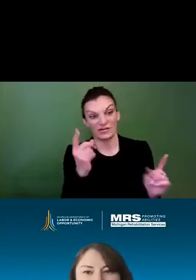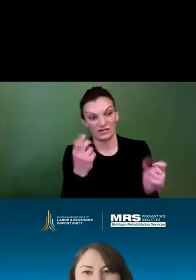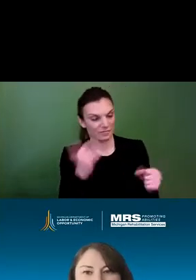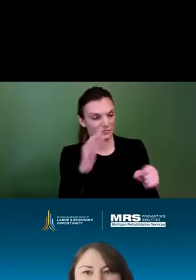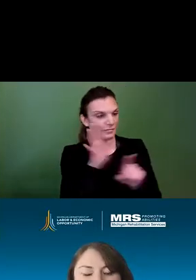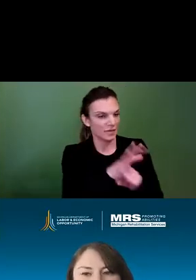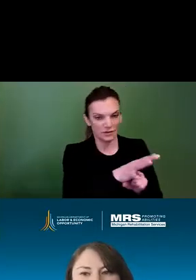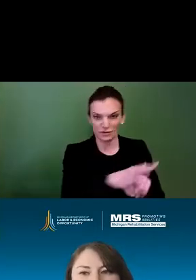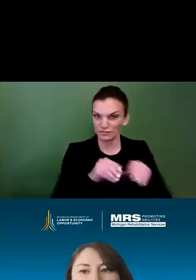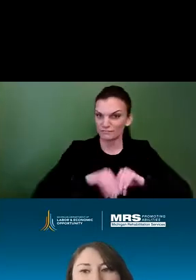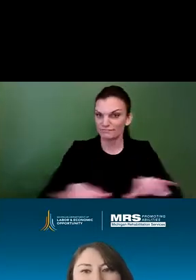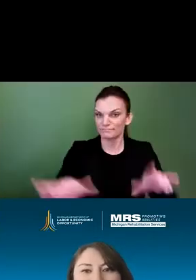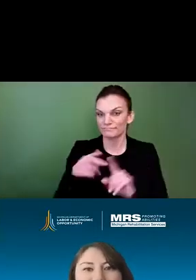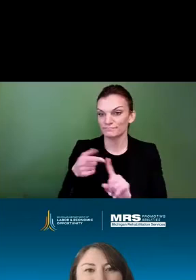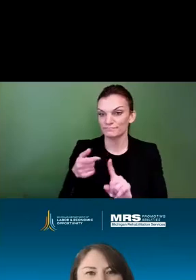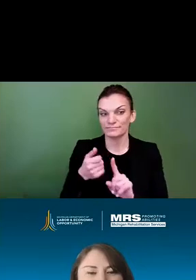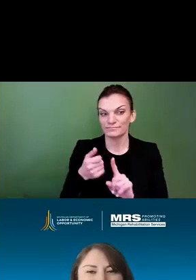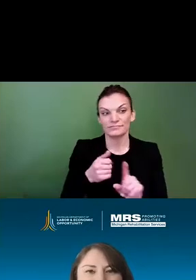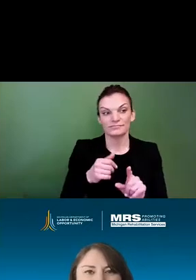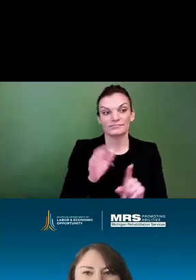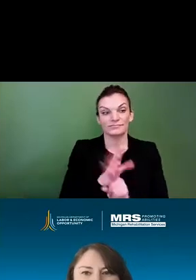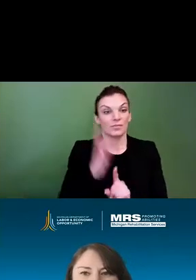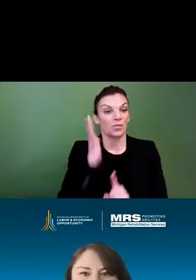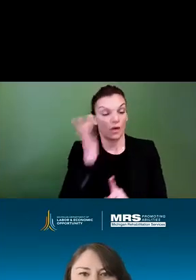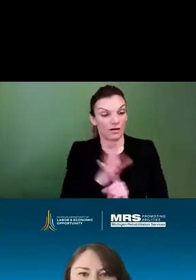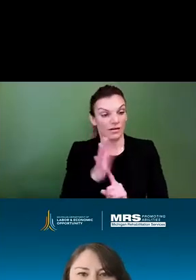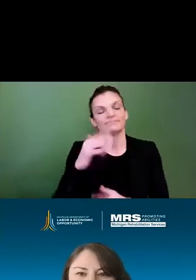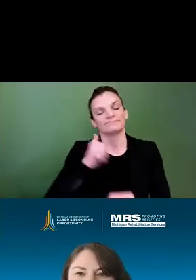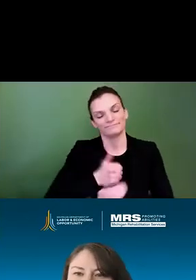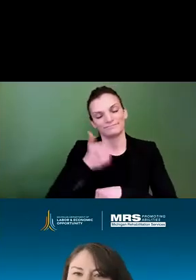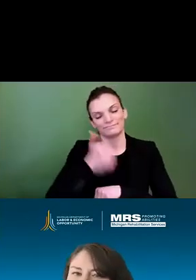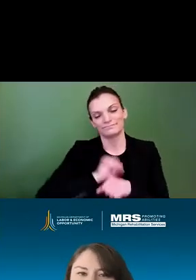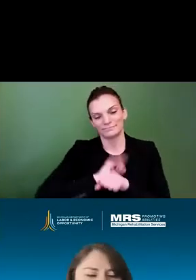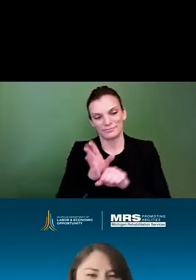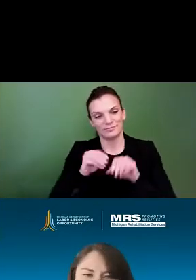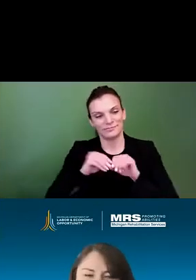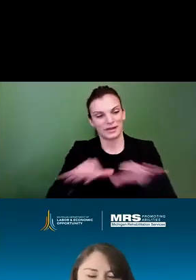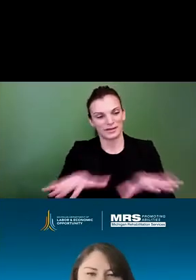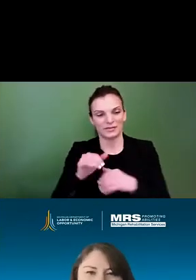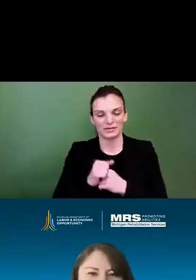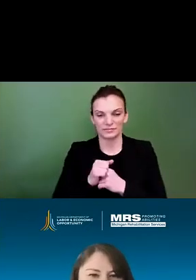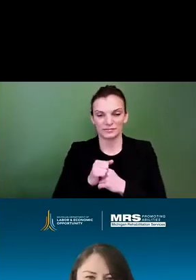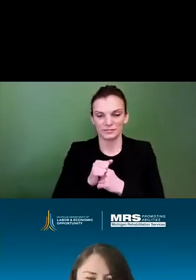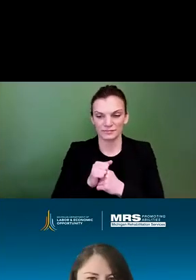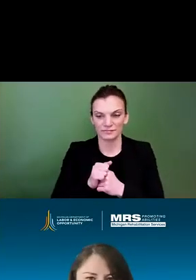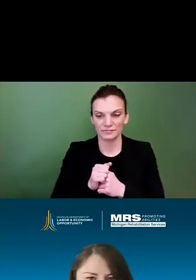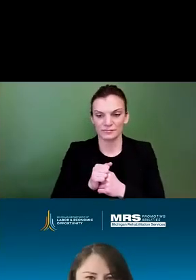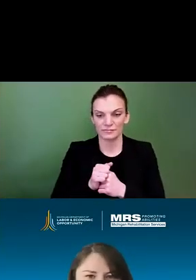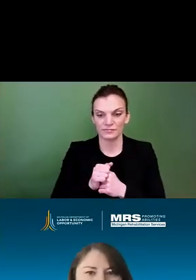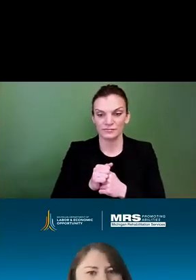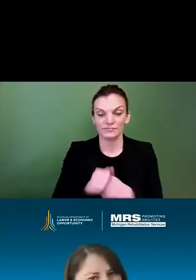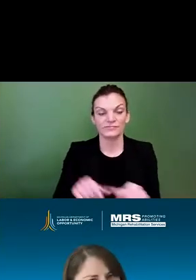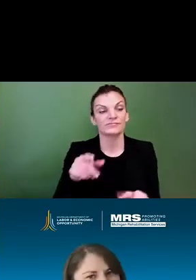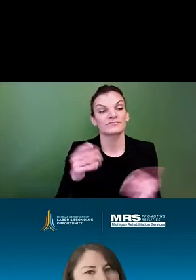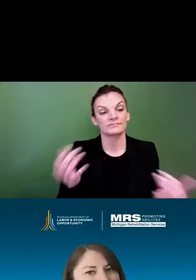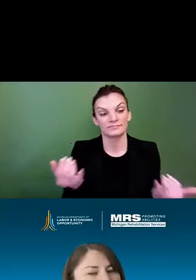by COVID-19 and our remote work experiences. Although there's not a definitive definition yet,